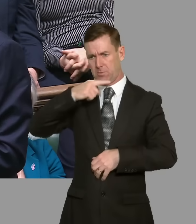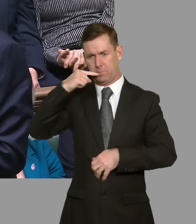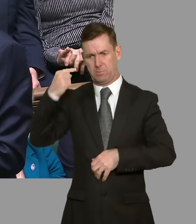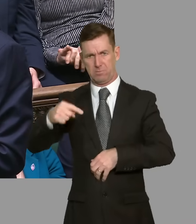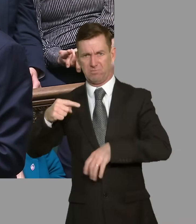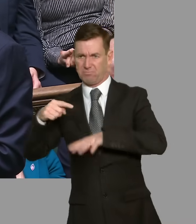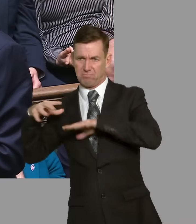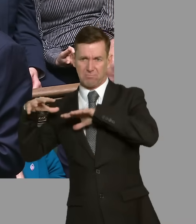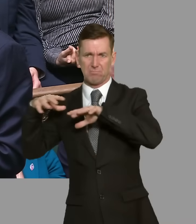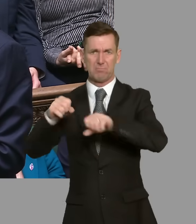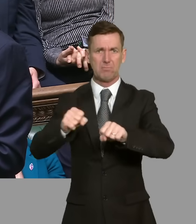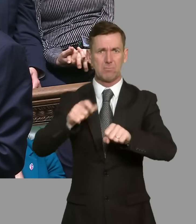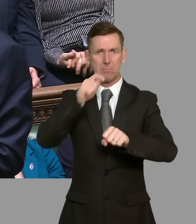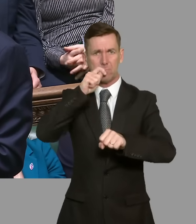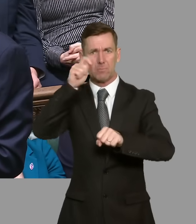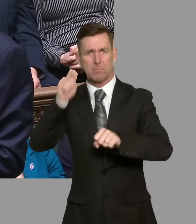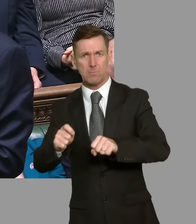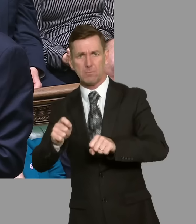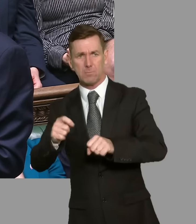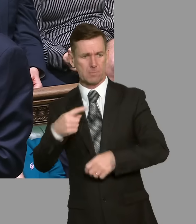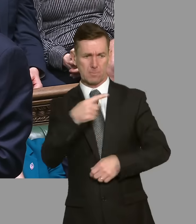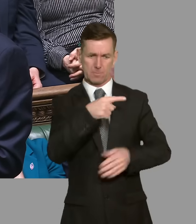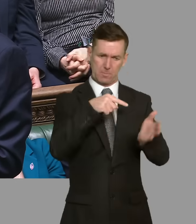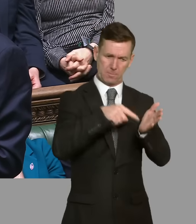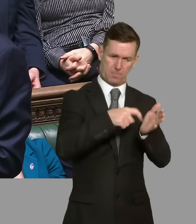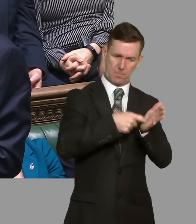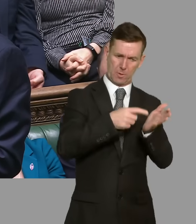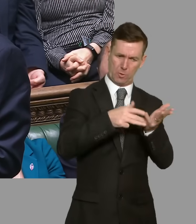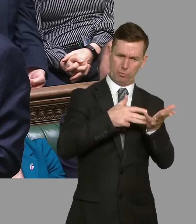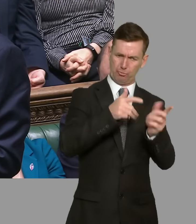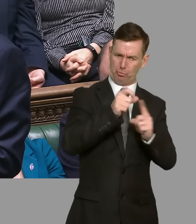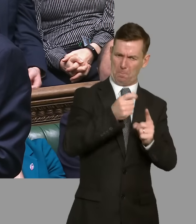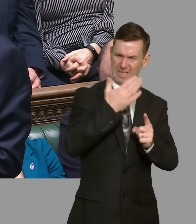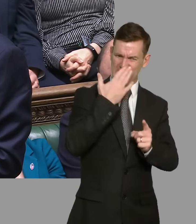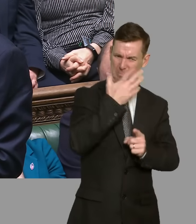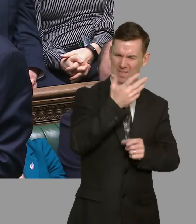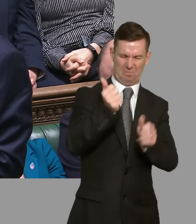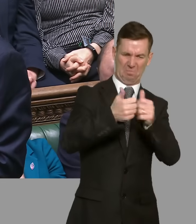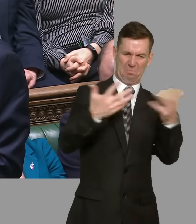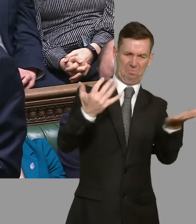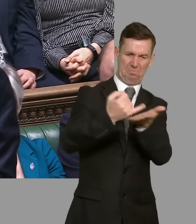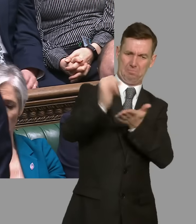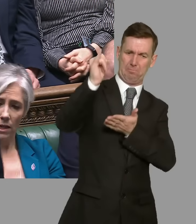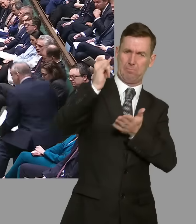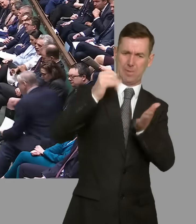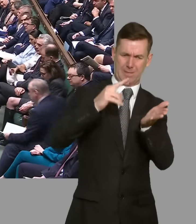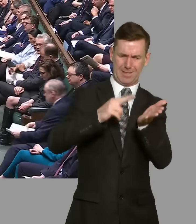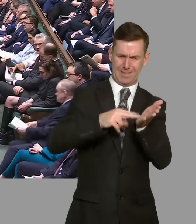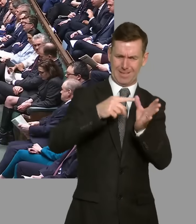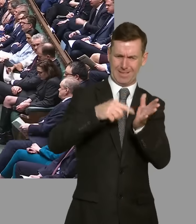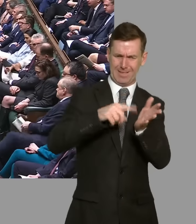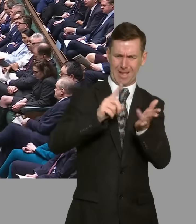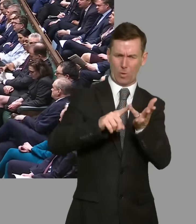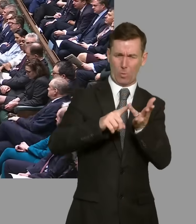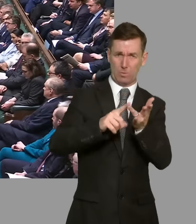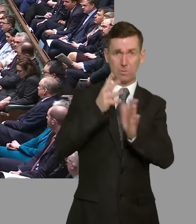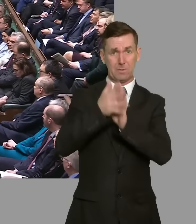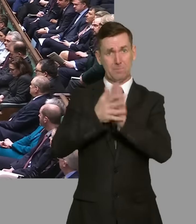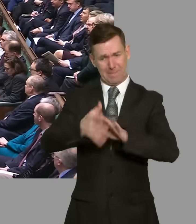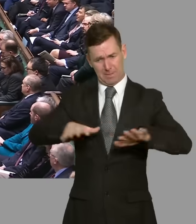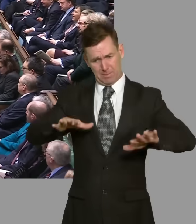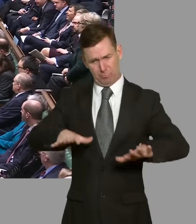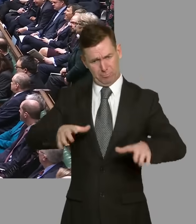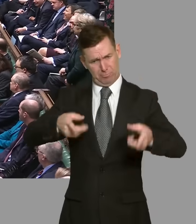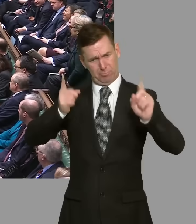Minister just get on with buying great British helicopters made in the West Country? Prime Minister. Well,